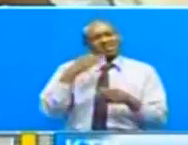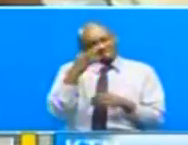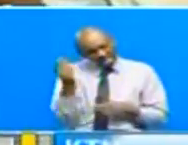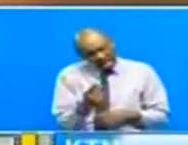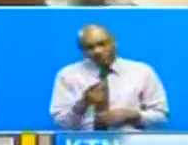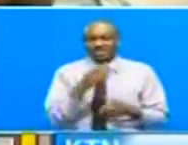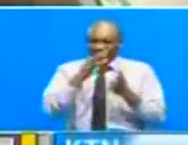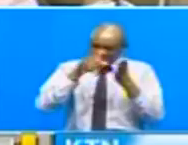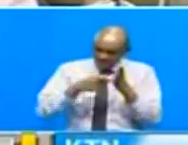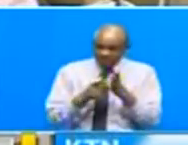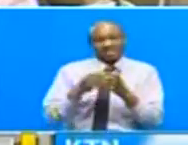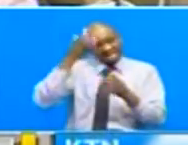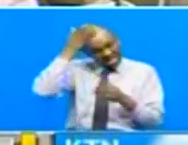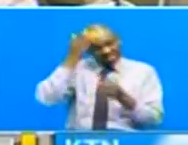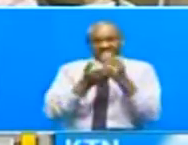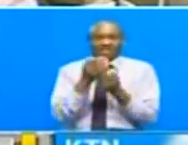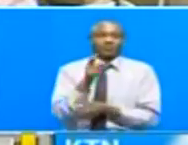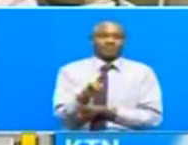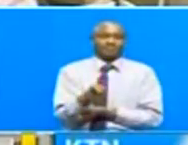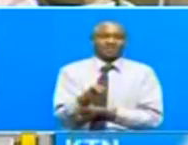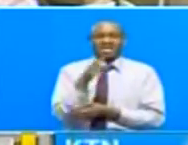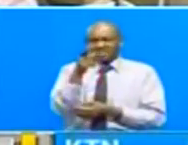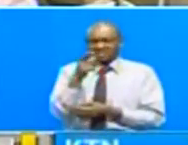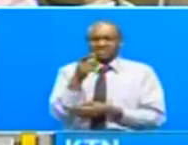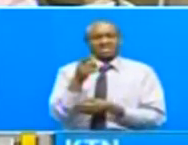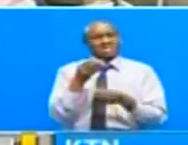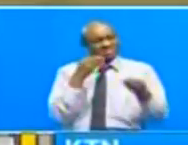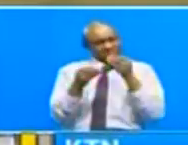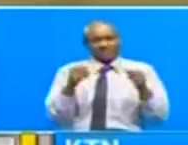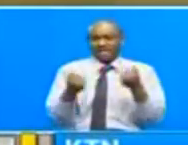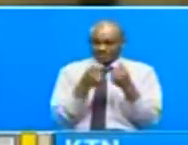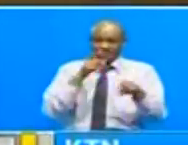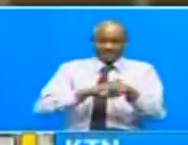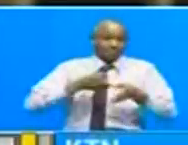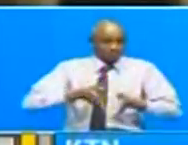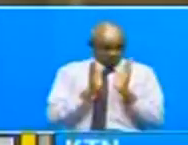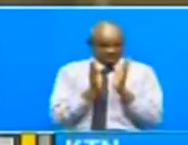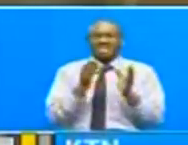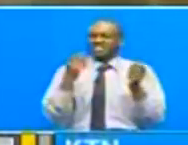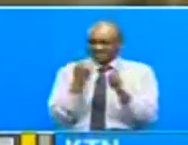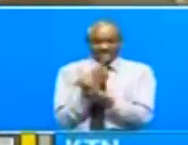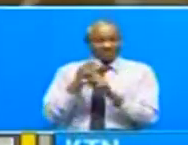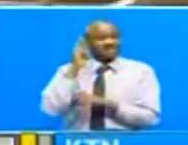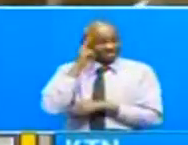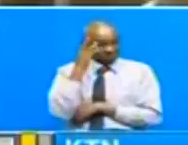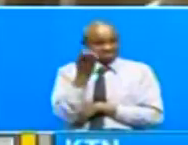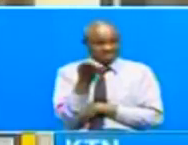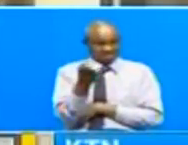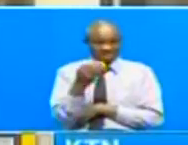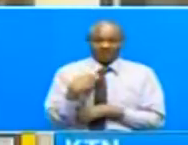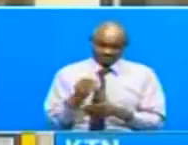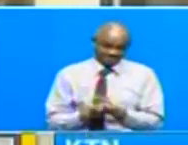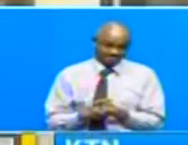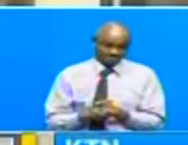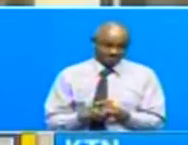3 hours by his caregivers. Deformities such as this occur during pregnancy for a number of reasons, as explained by the medics at Madare Hospital.